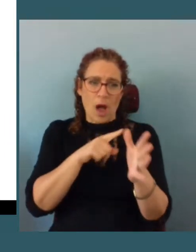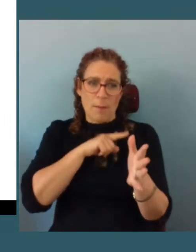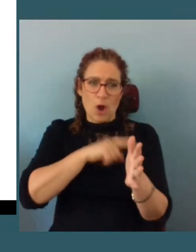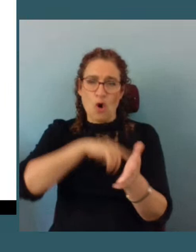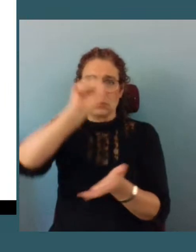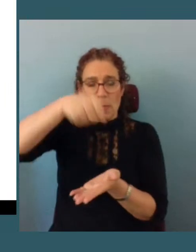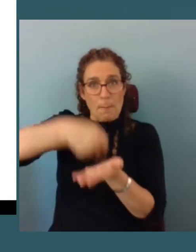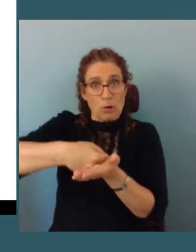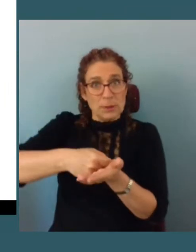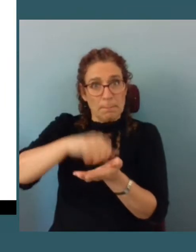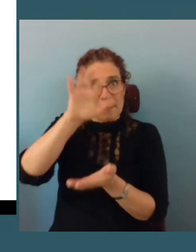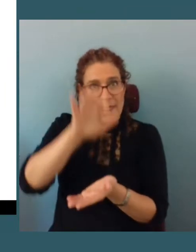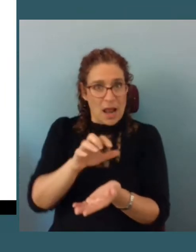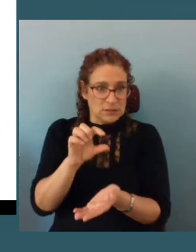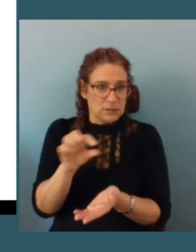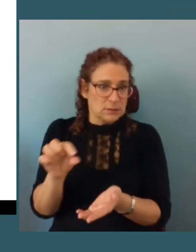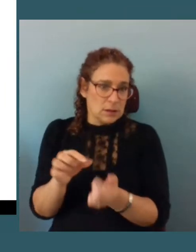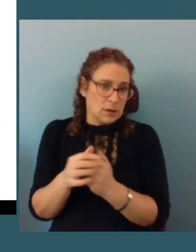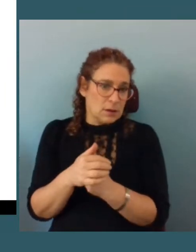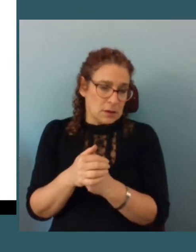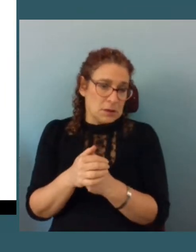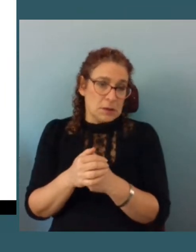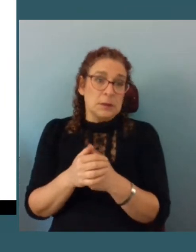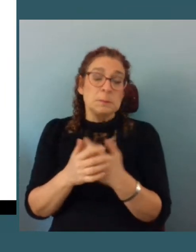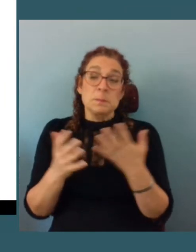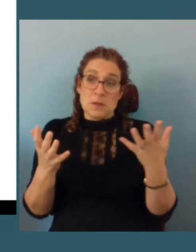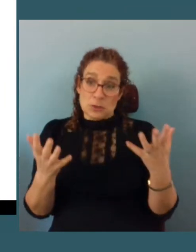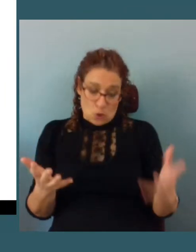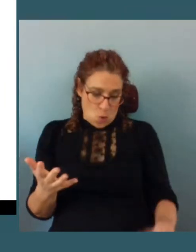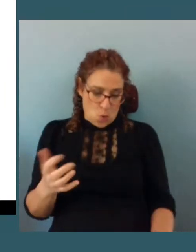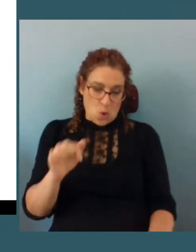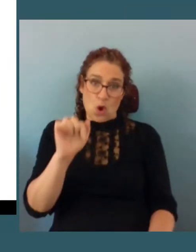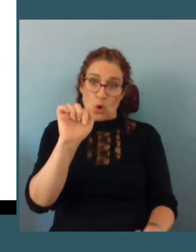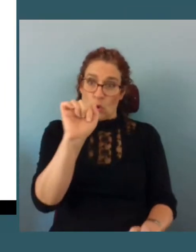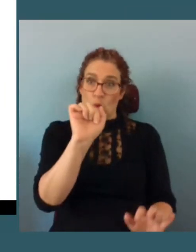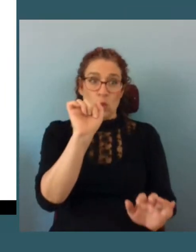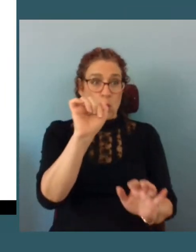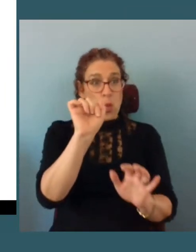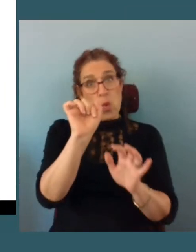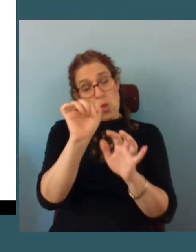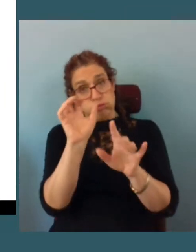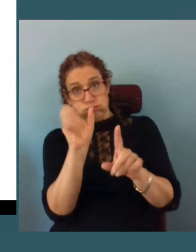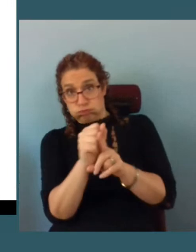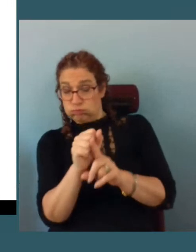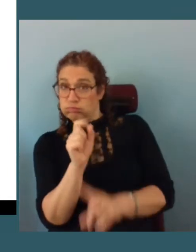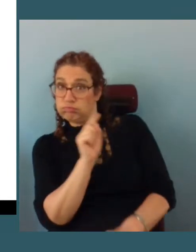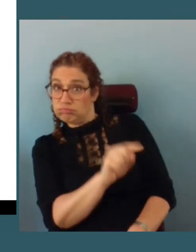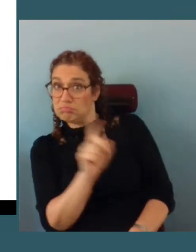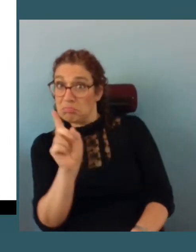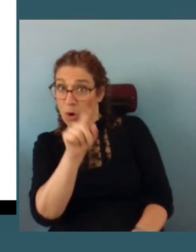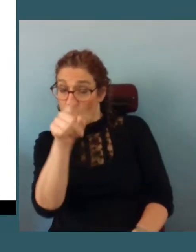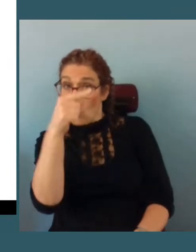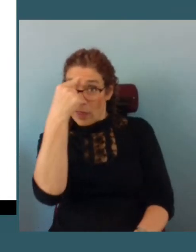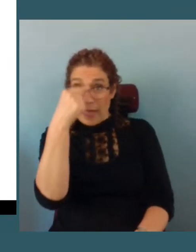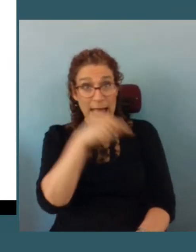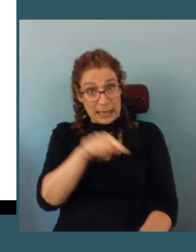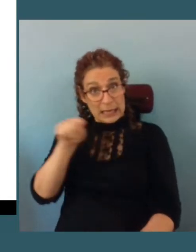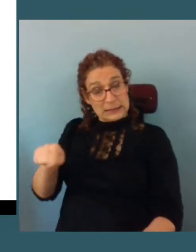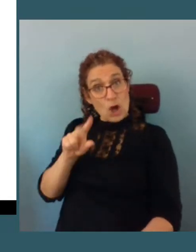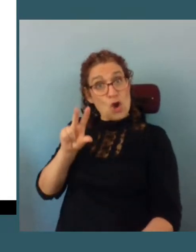So thinking about your diagnosis, would you be thinking, could this be a non-IgE mediated milk allergy,